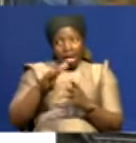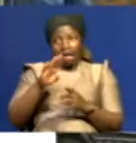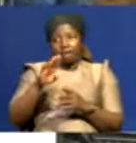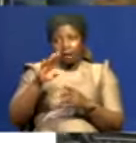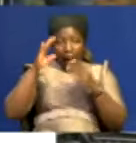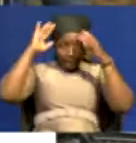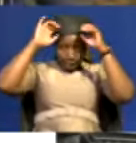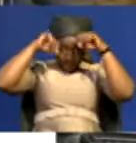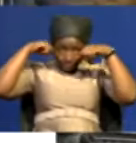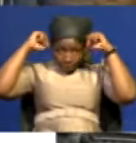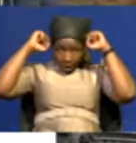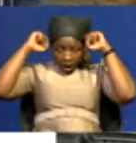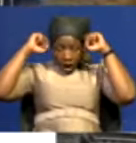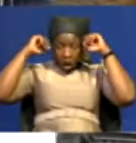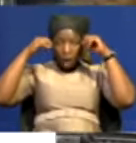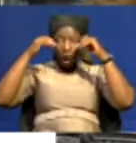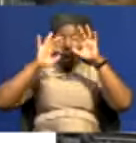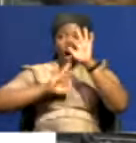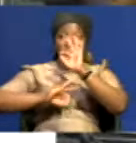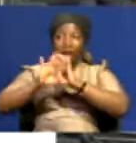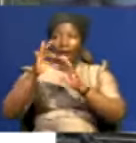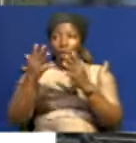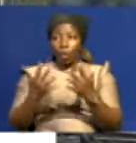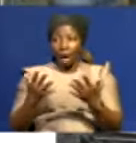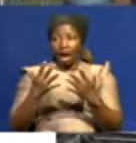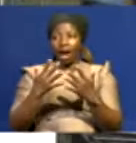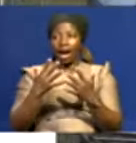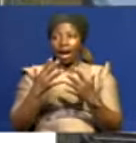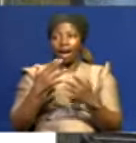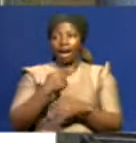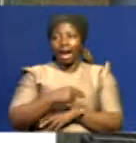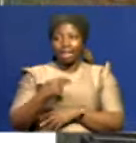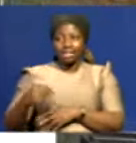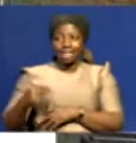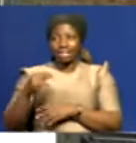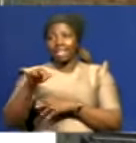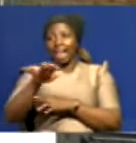Hustlers Bazaar has been set up. And remember, under the Talanta Hela